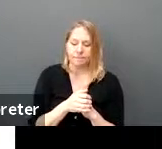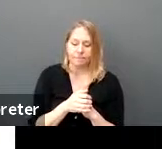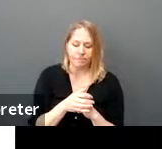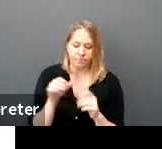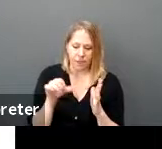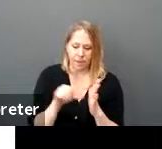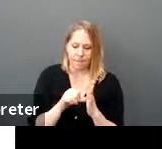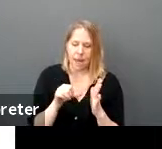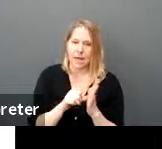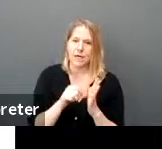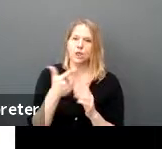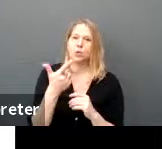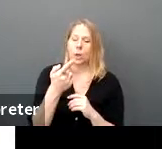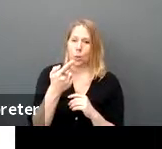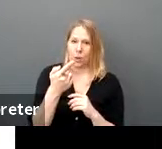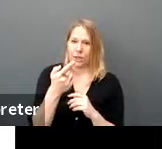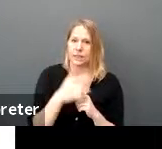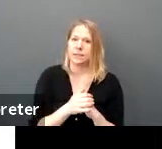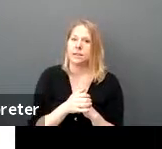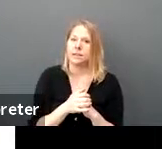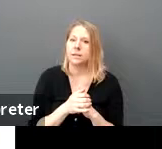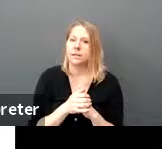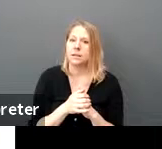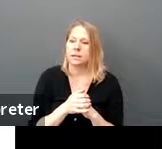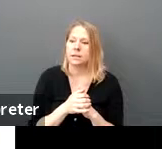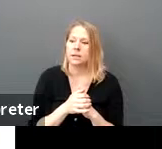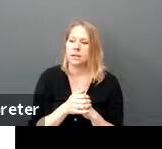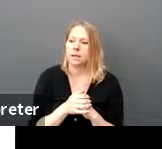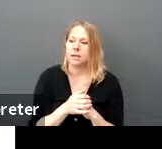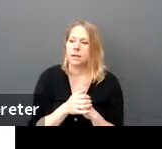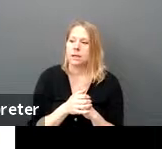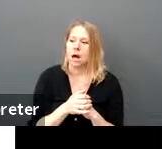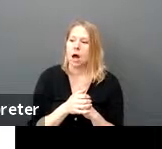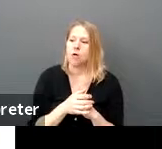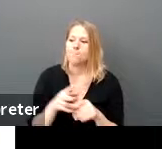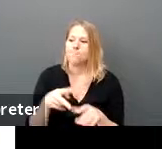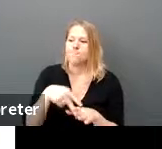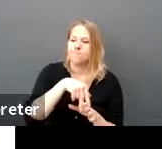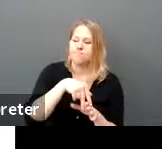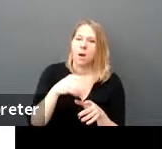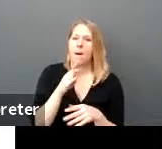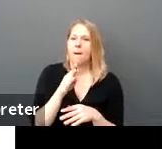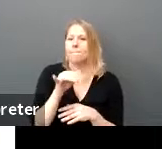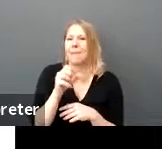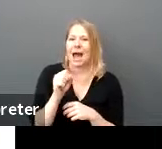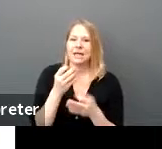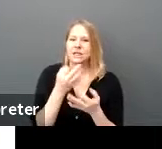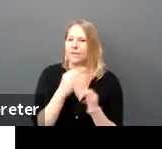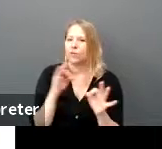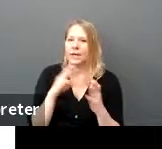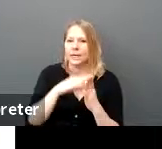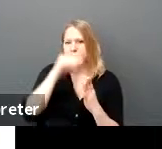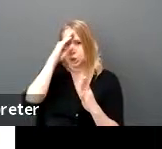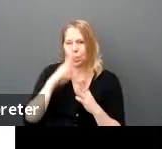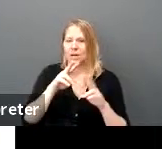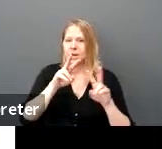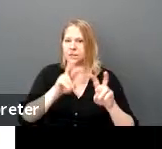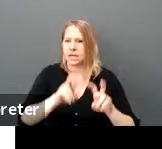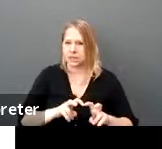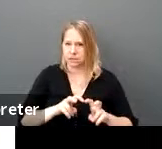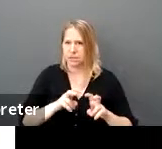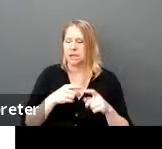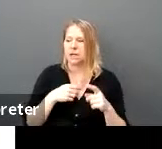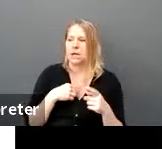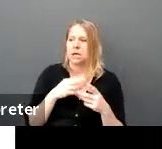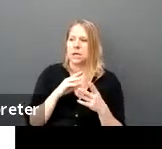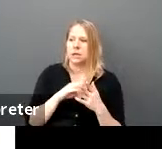And on page 21 here, where we're looking at bias-free student assessment, evaluation, reporting, you